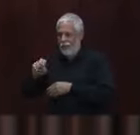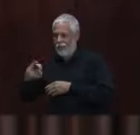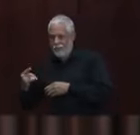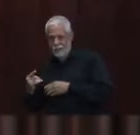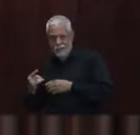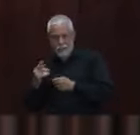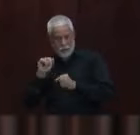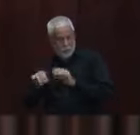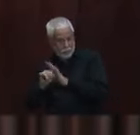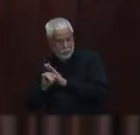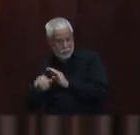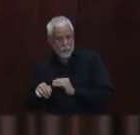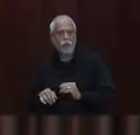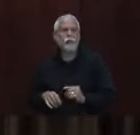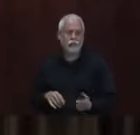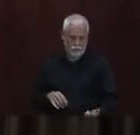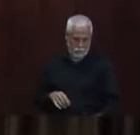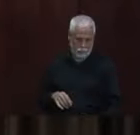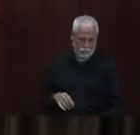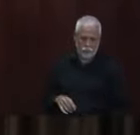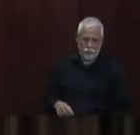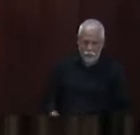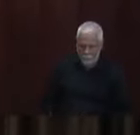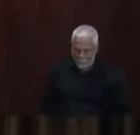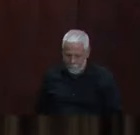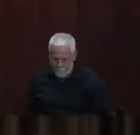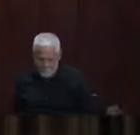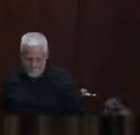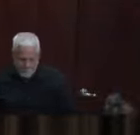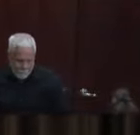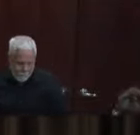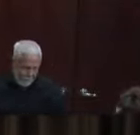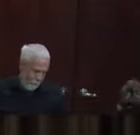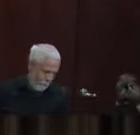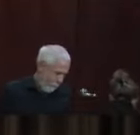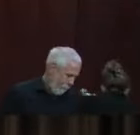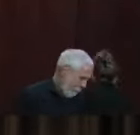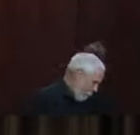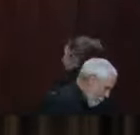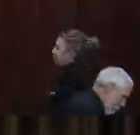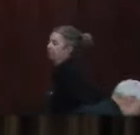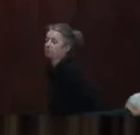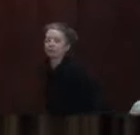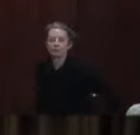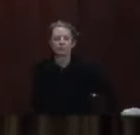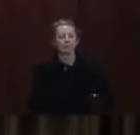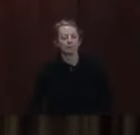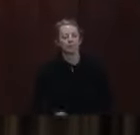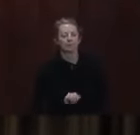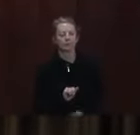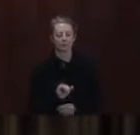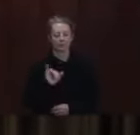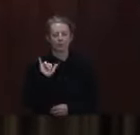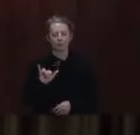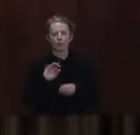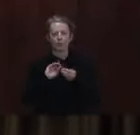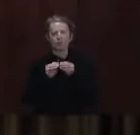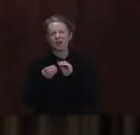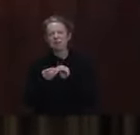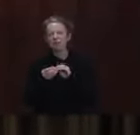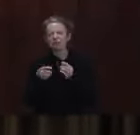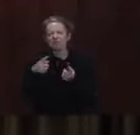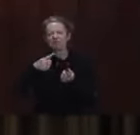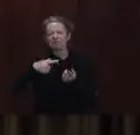or... Yeah, so that data exists somewhat, and so in a